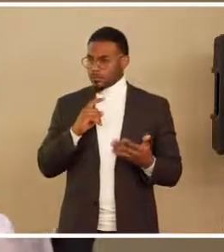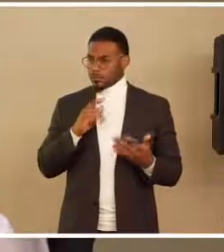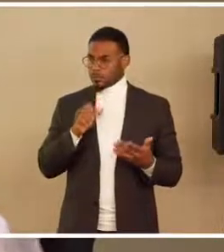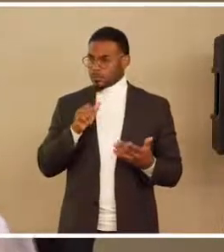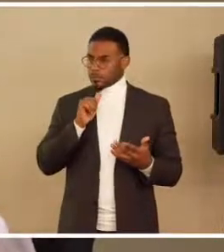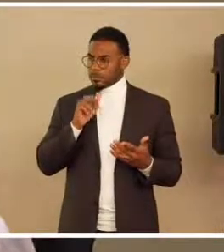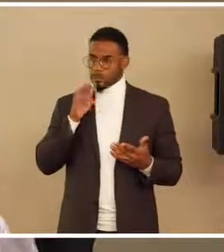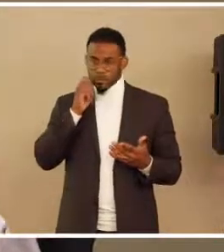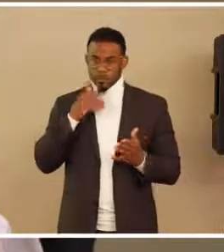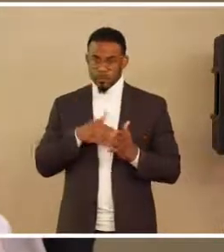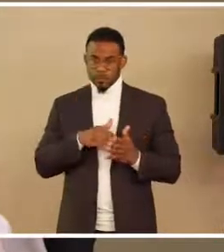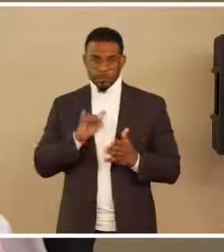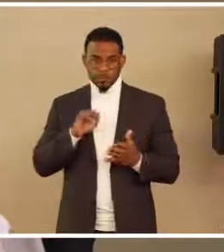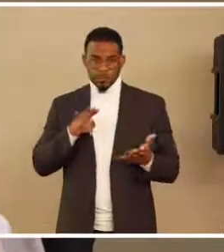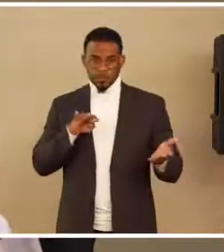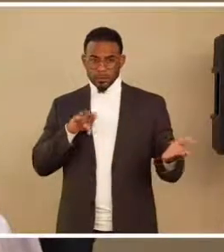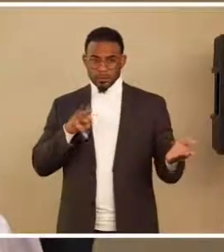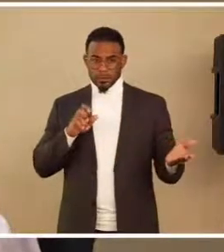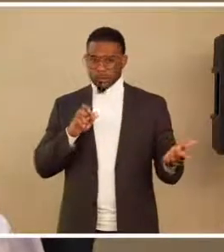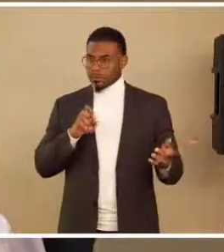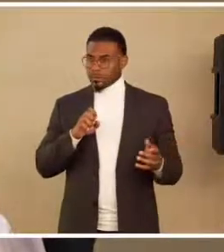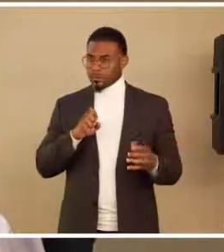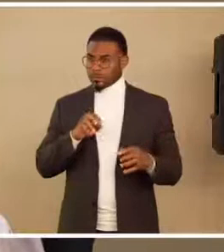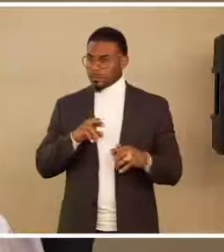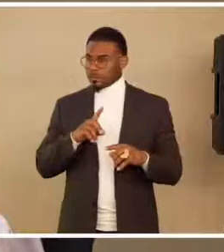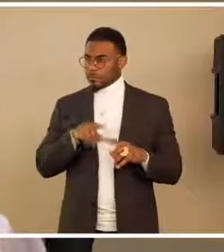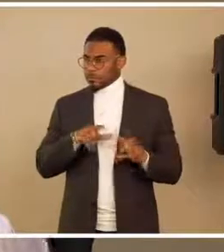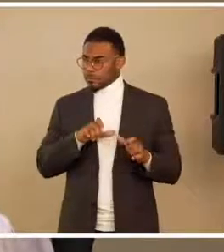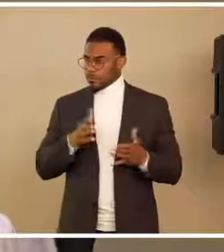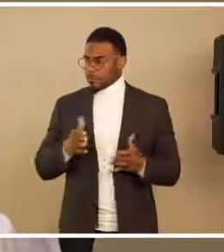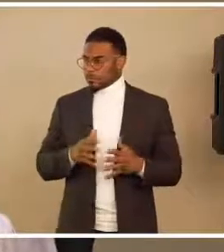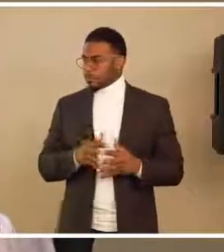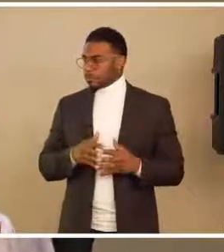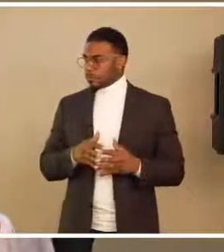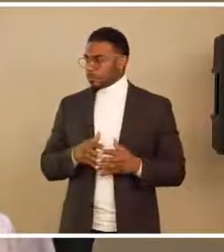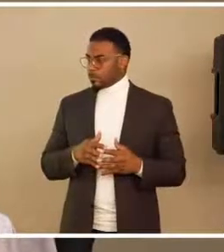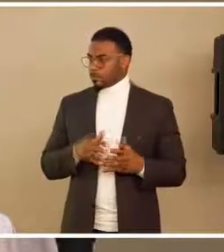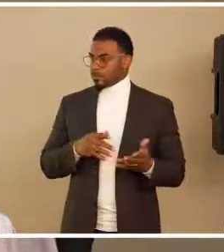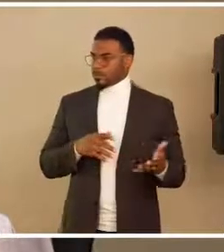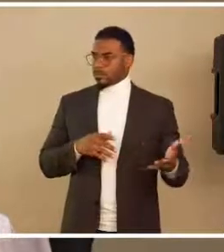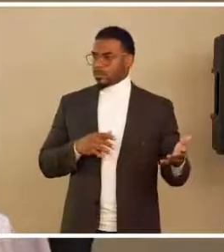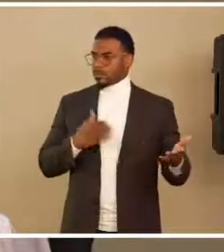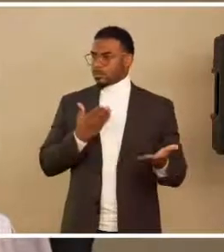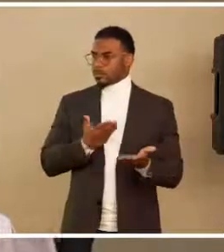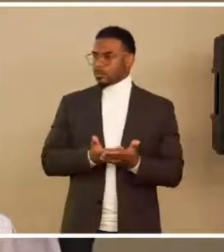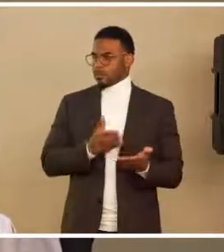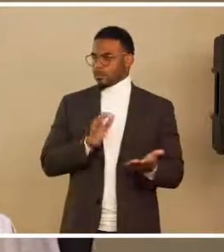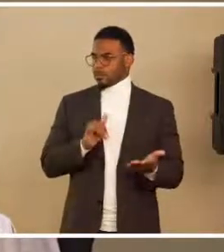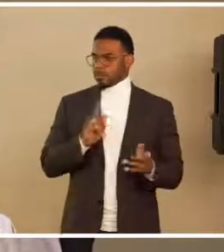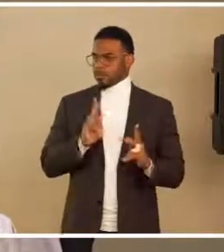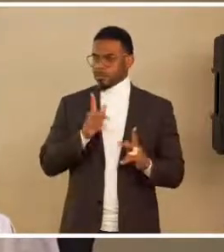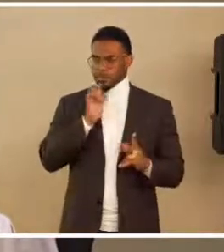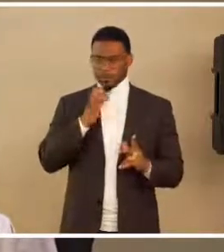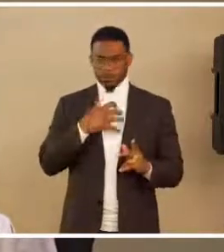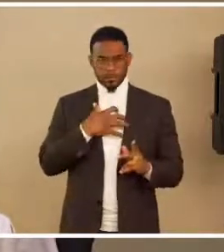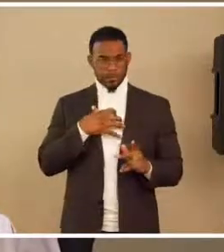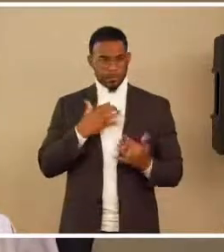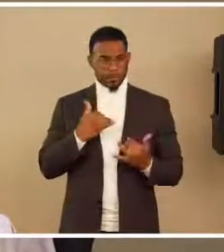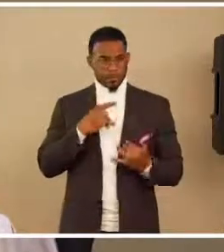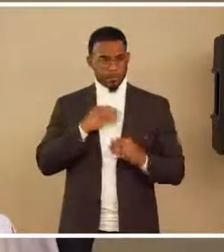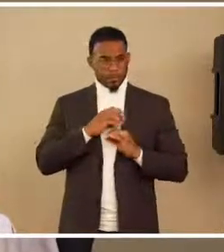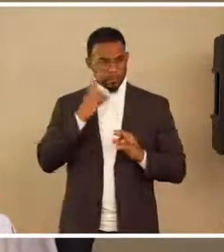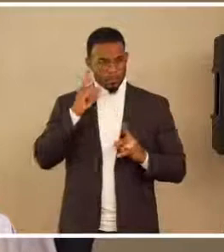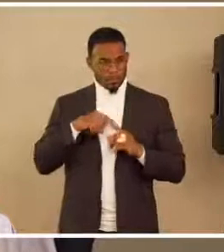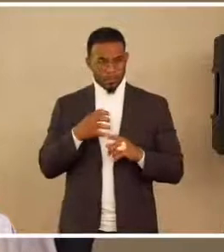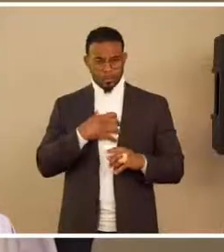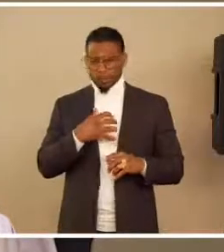is so not racist that Josephine Baker came here. And she's the proof that people who complain today have no